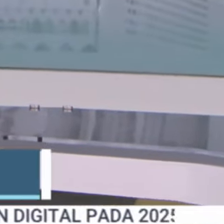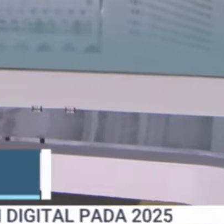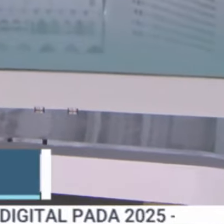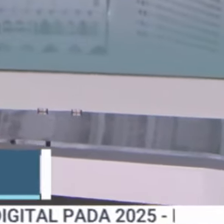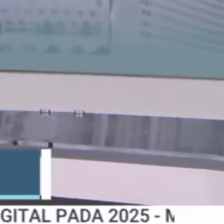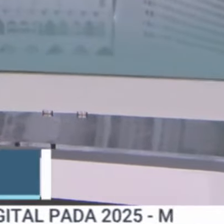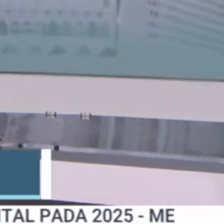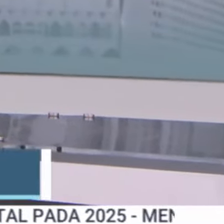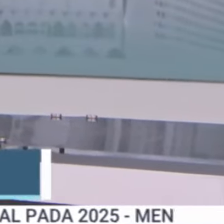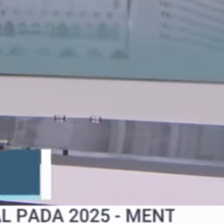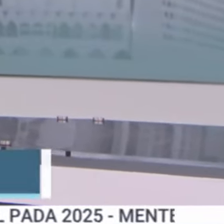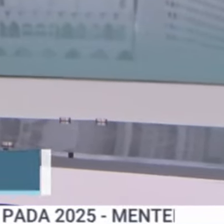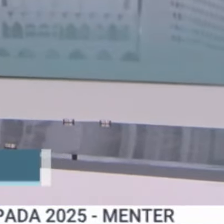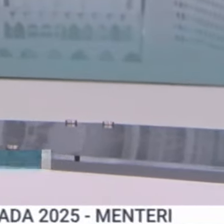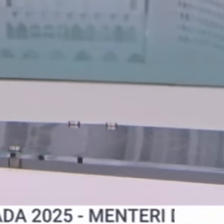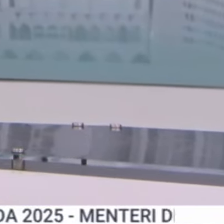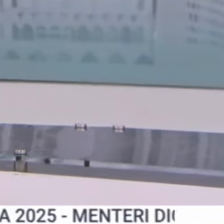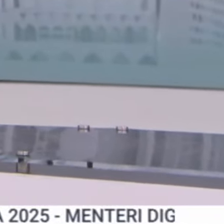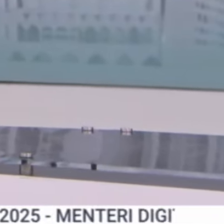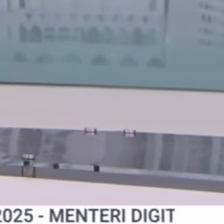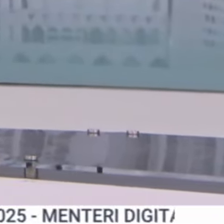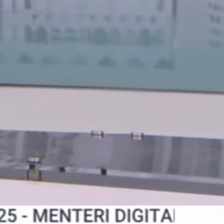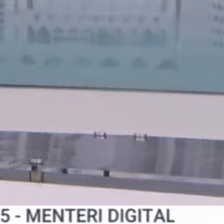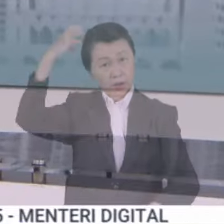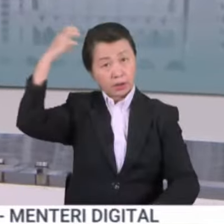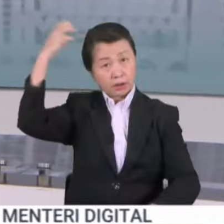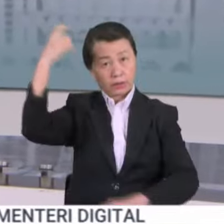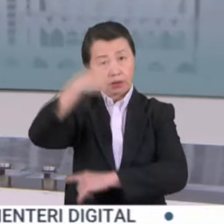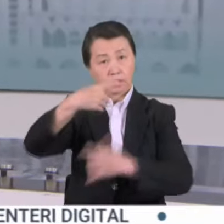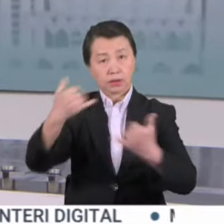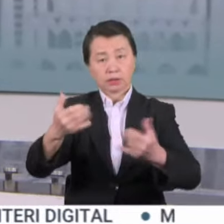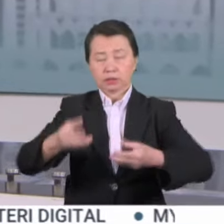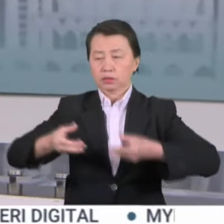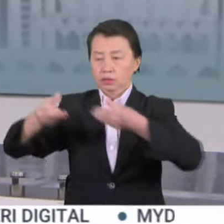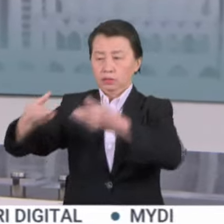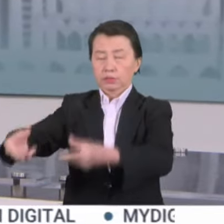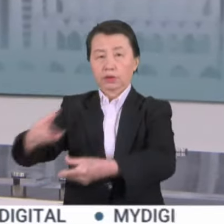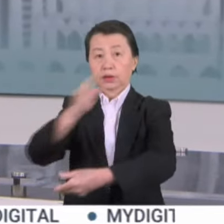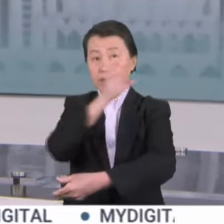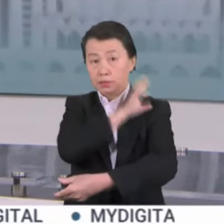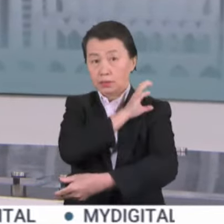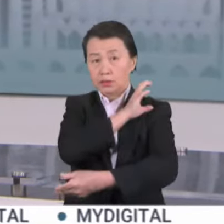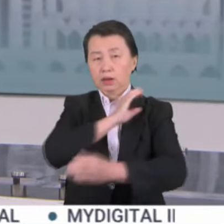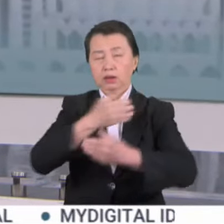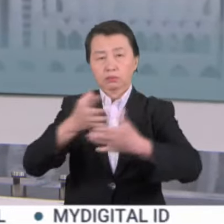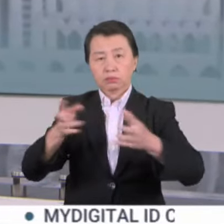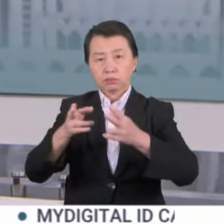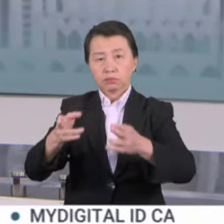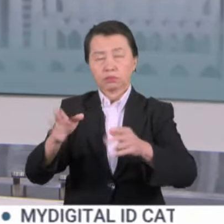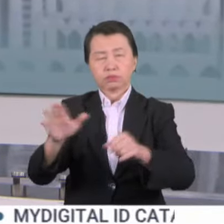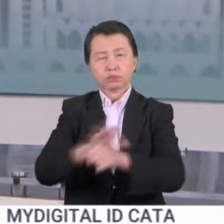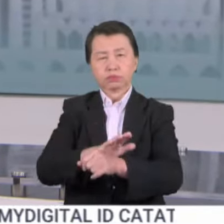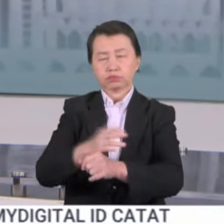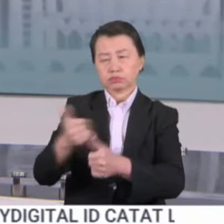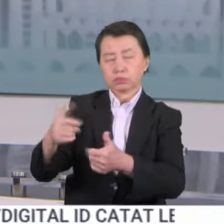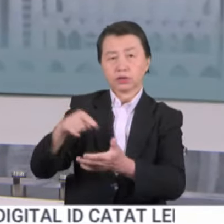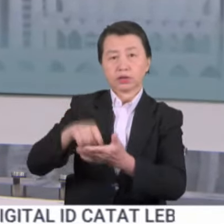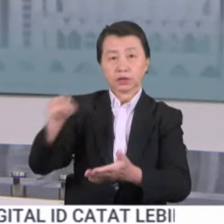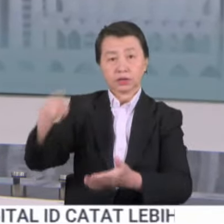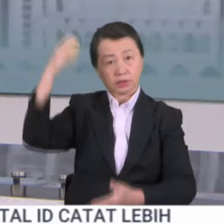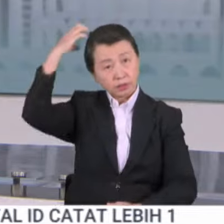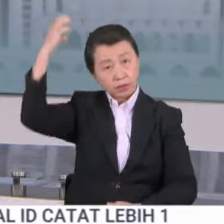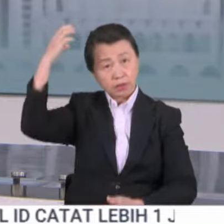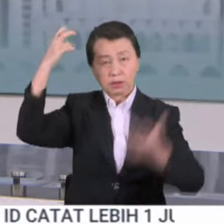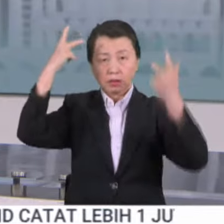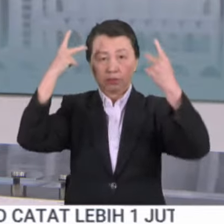pengerusi ASEAN 2025 daripada Laos hari ini. Penyerahan pengerusian itu berlangsung penuh simbolik di Vientiane. Perdana